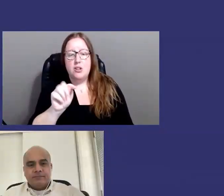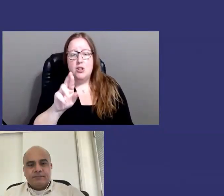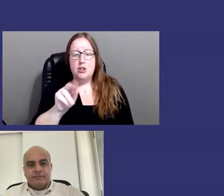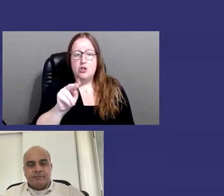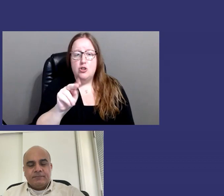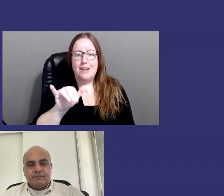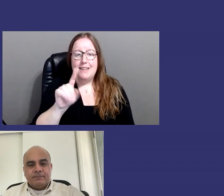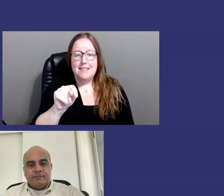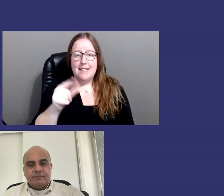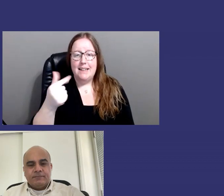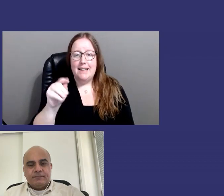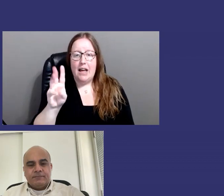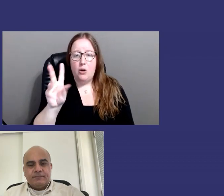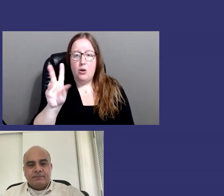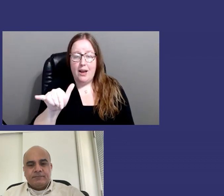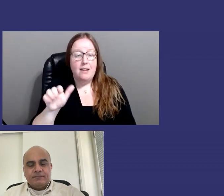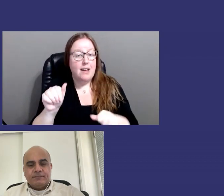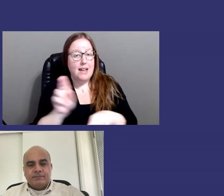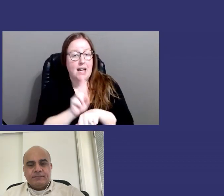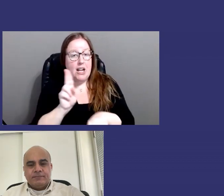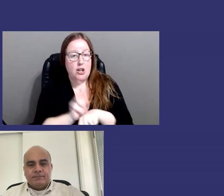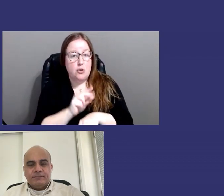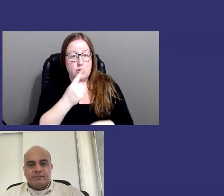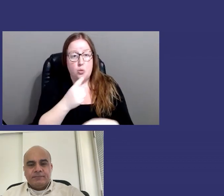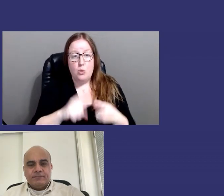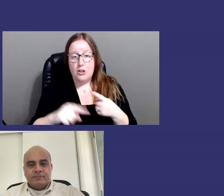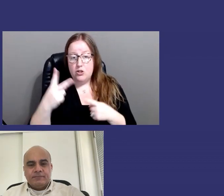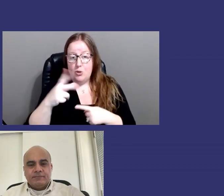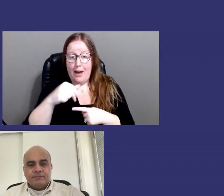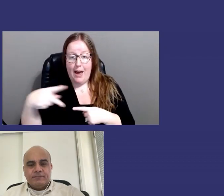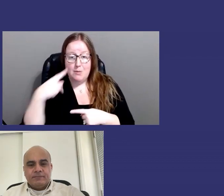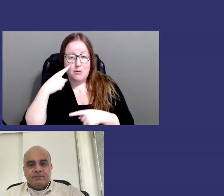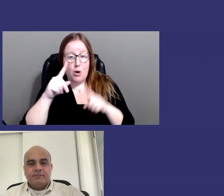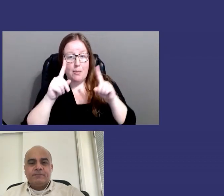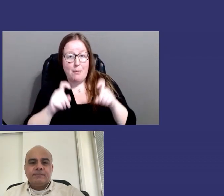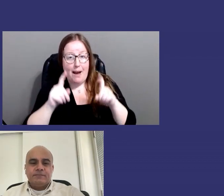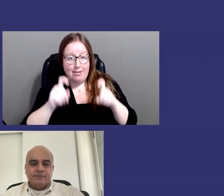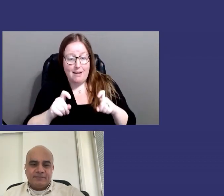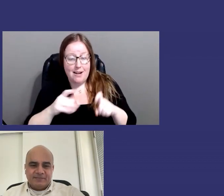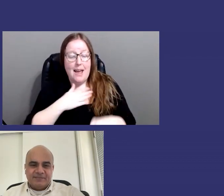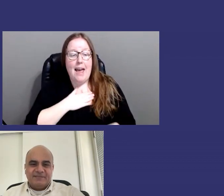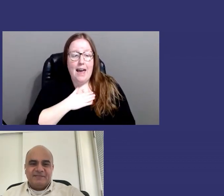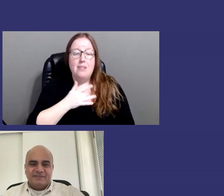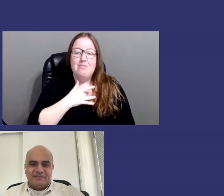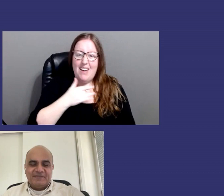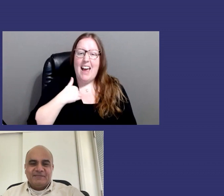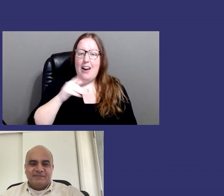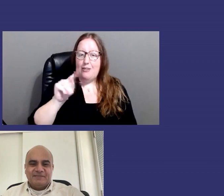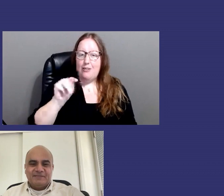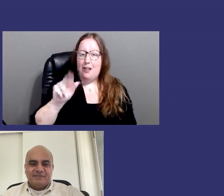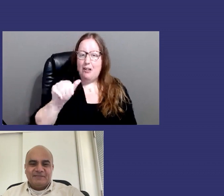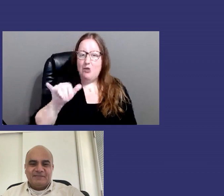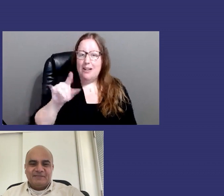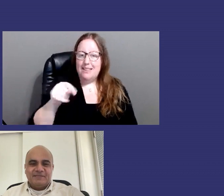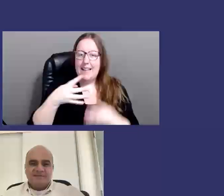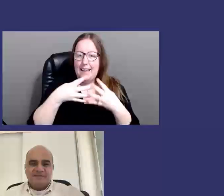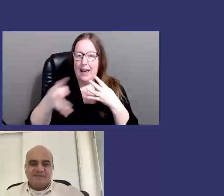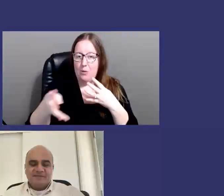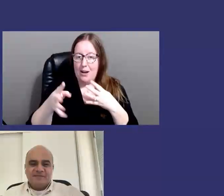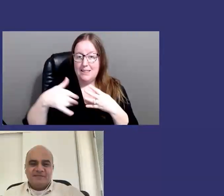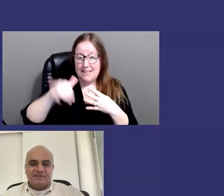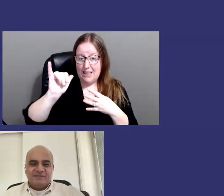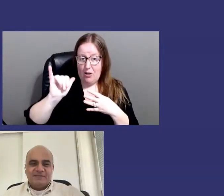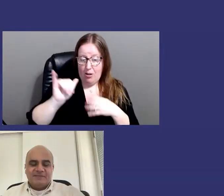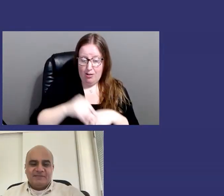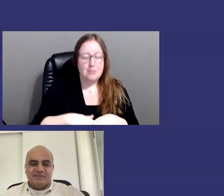use Lattice with only 1 to 2 apps as a pilot and keep my beloved transit gateway in place? Really